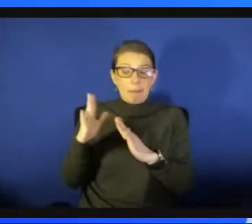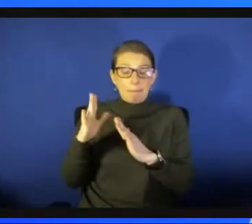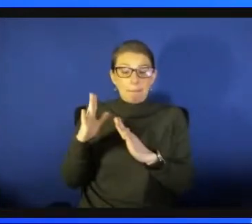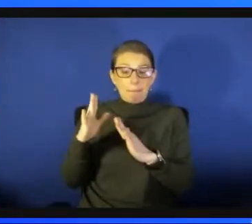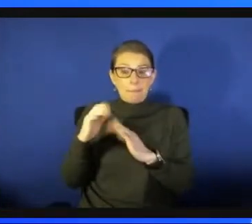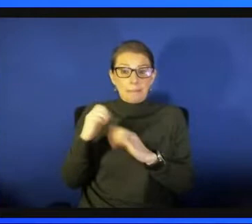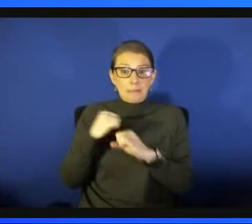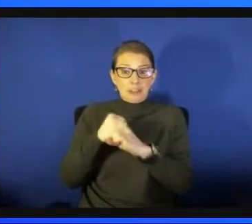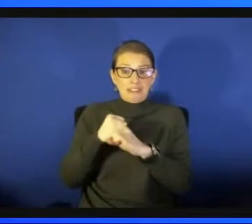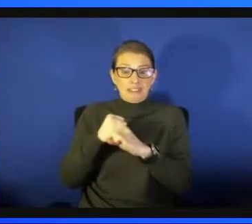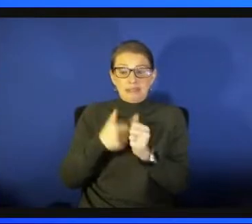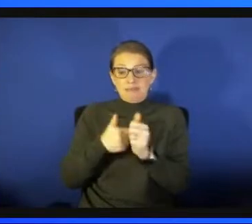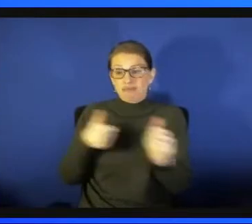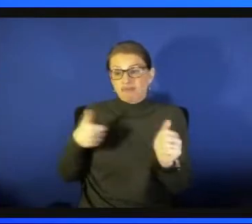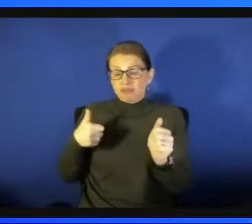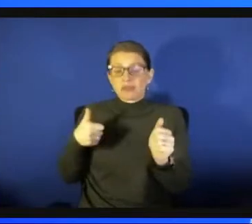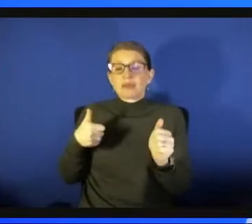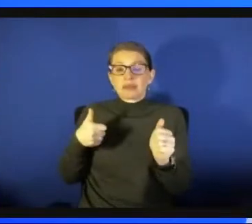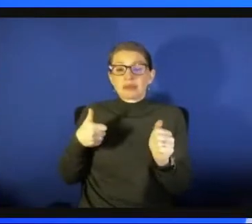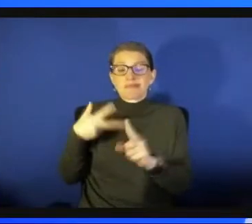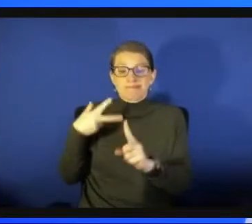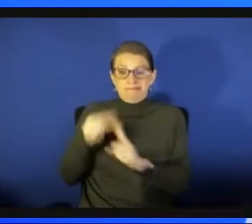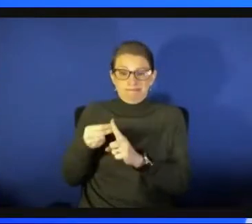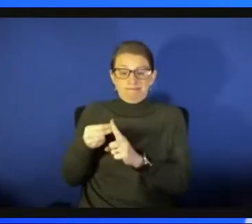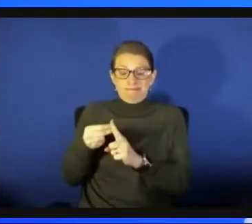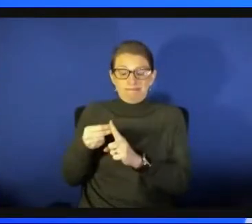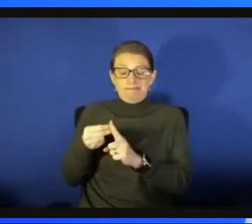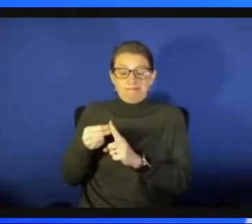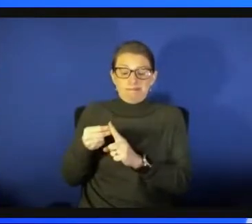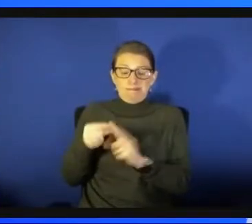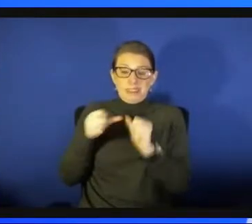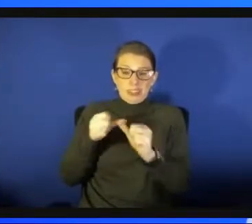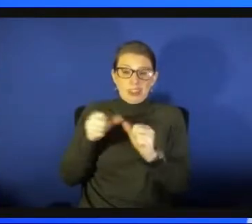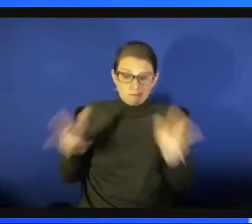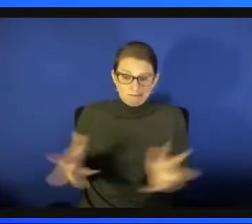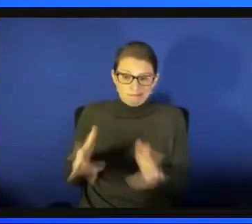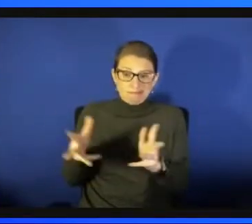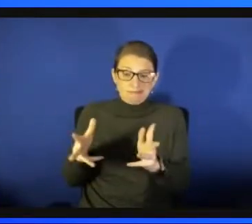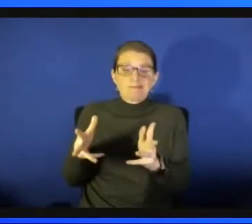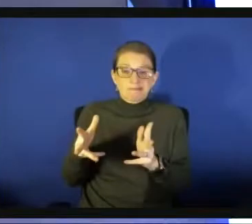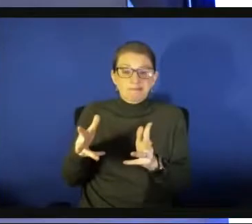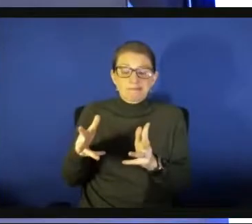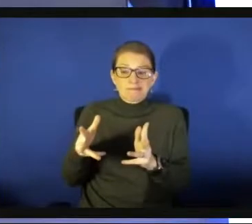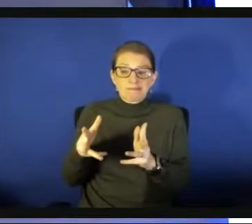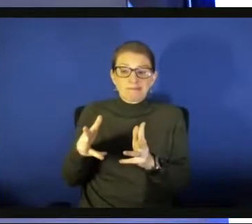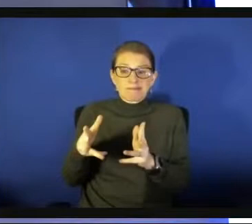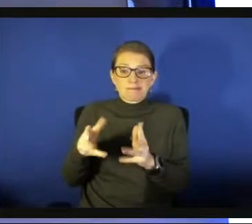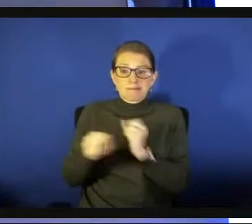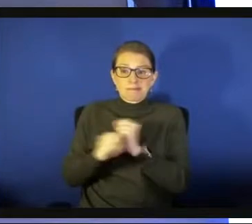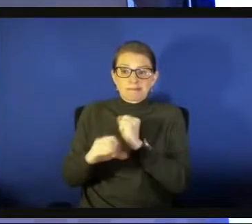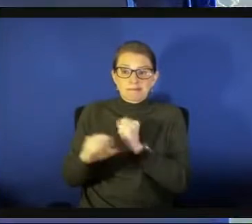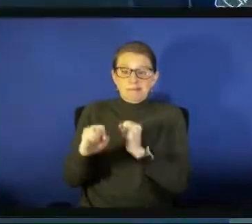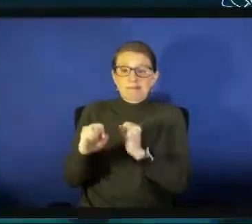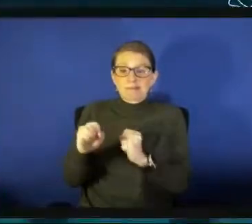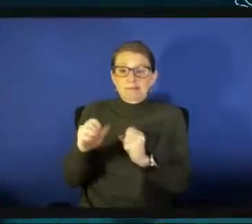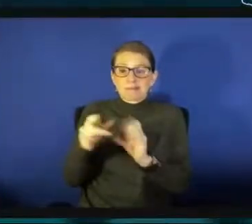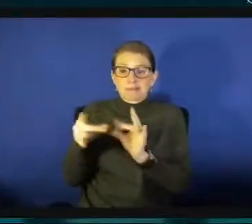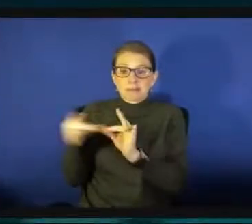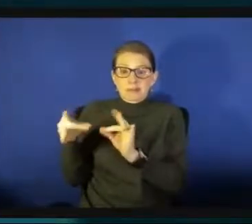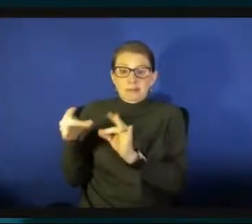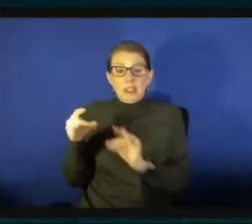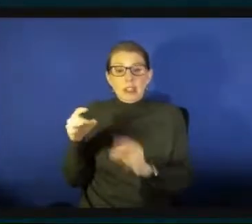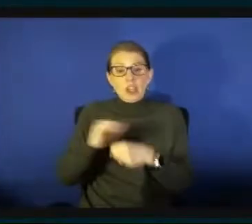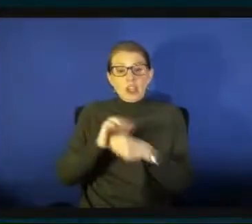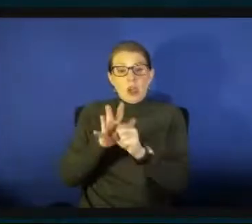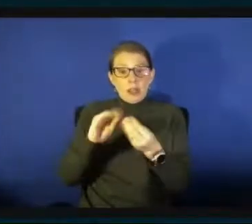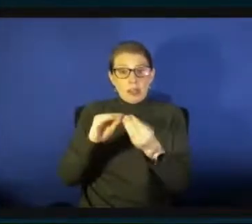And it's continuing to endorse those messages so that you can be out there doing those things safely. I know we have some updated COVID numbers. You want to run those